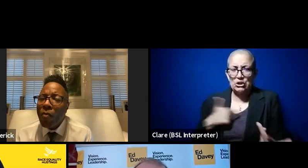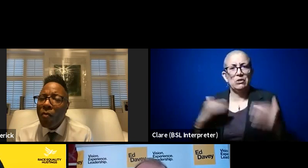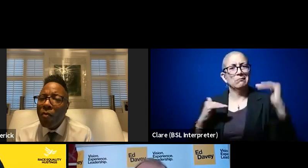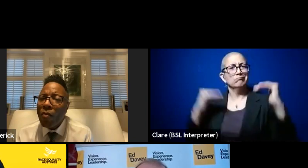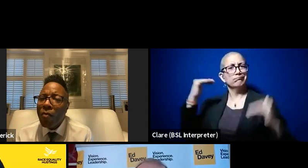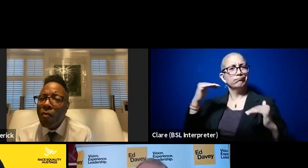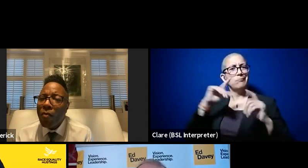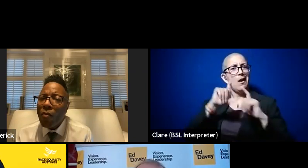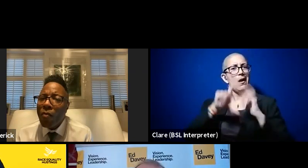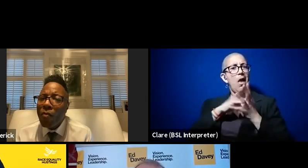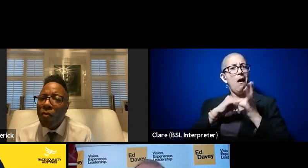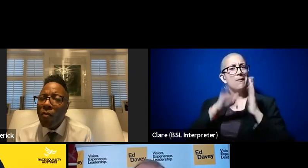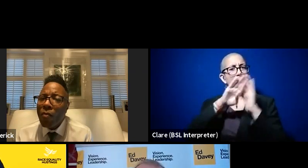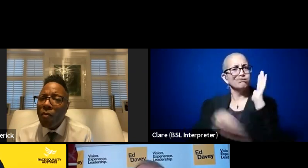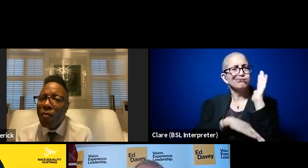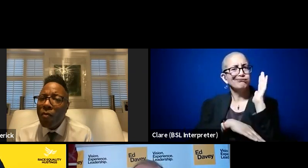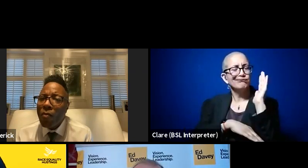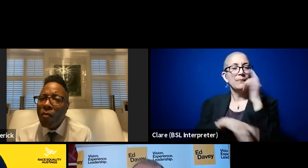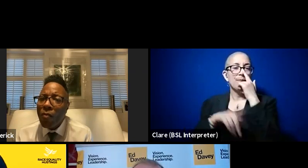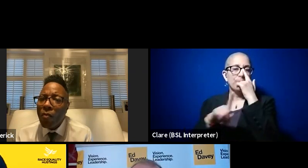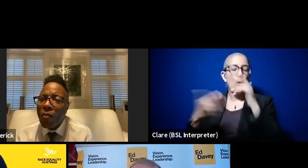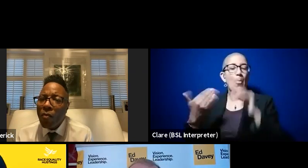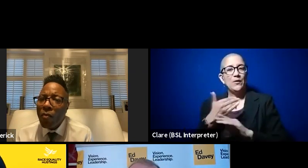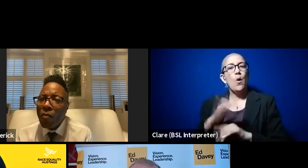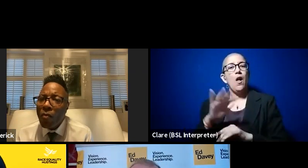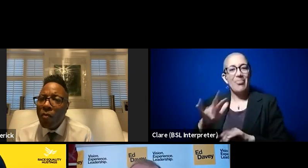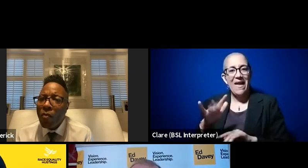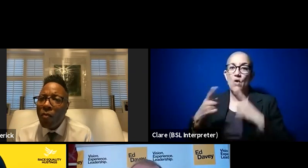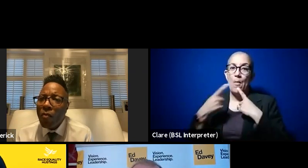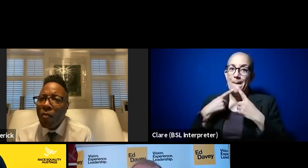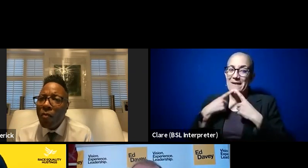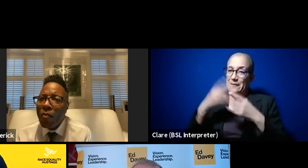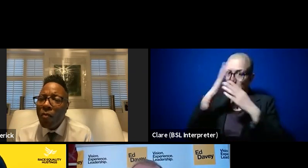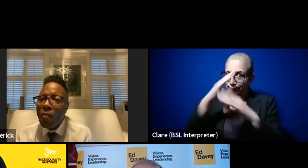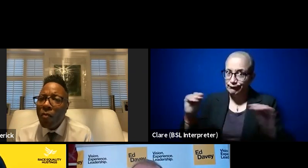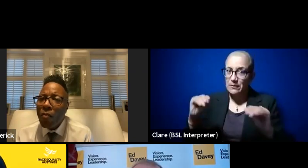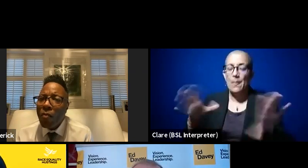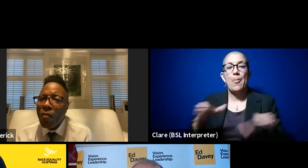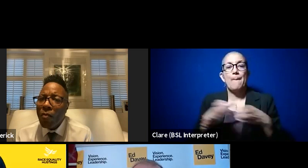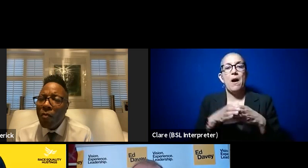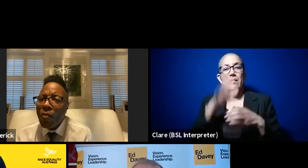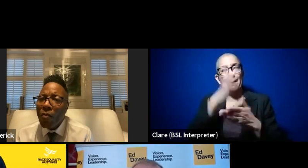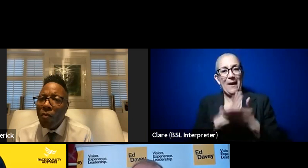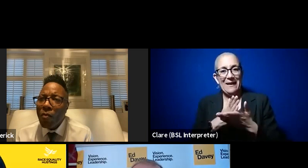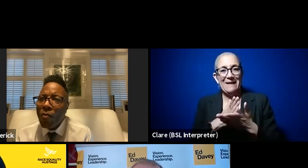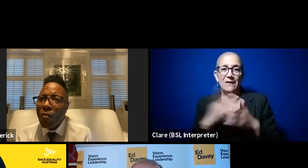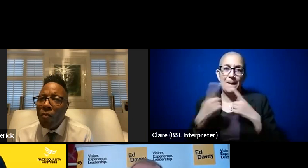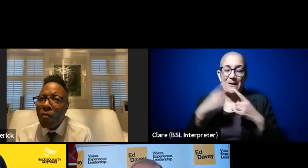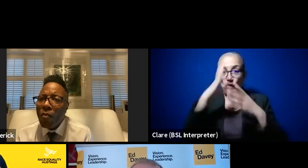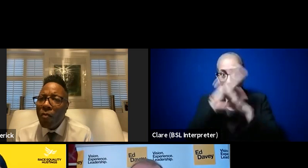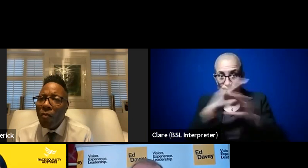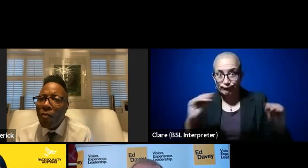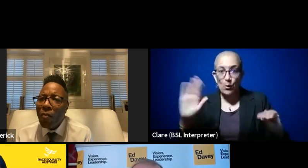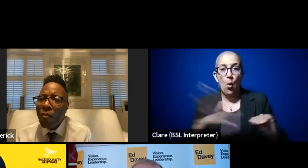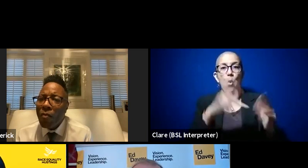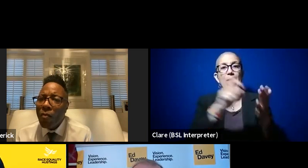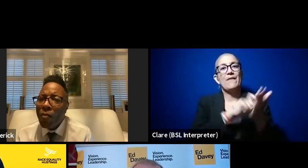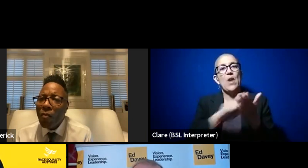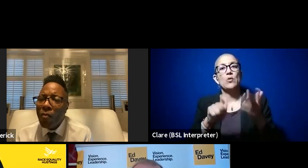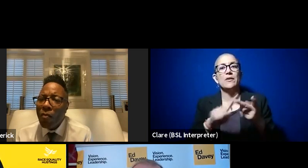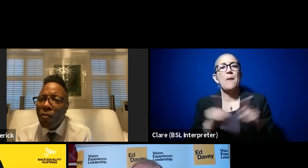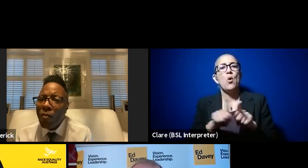and other issues. So there's some work there to get this message that the party believes in to all of the voters that you need. But also it's good